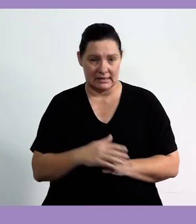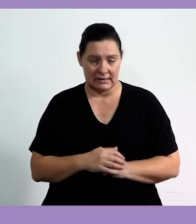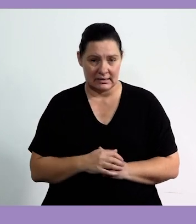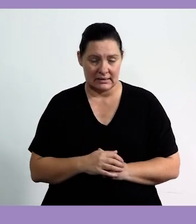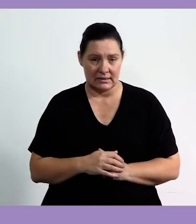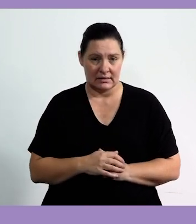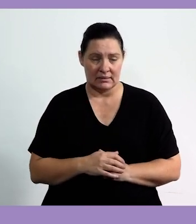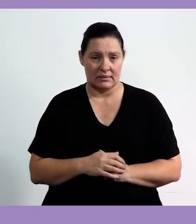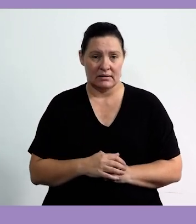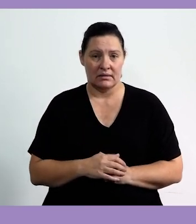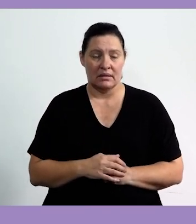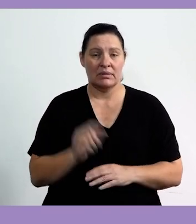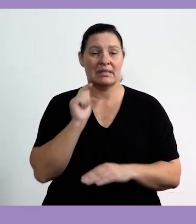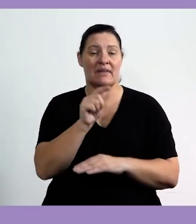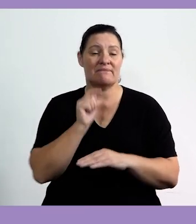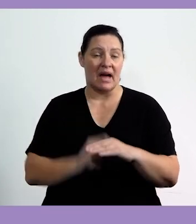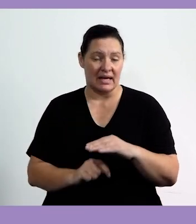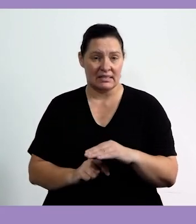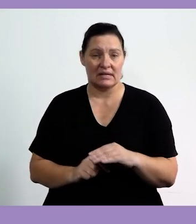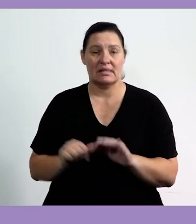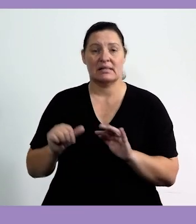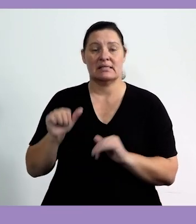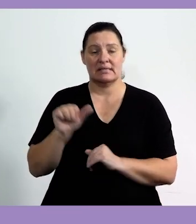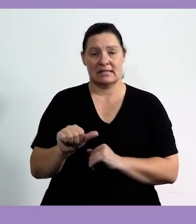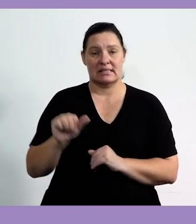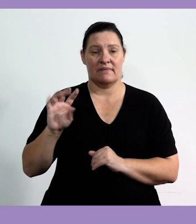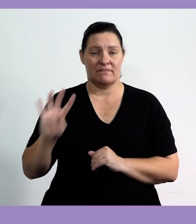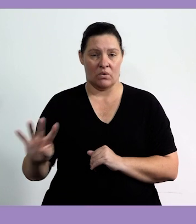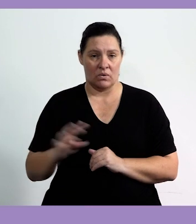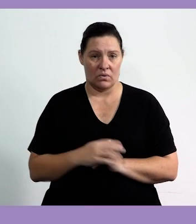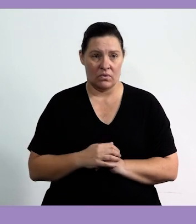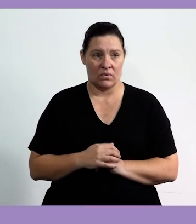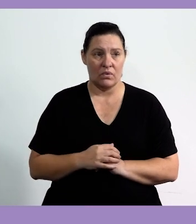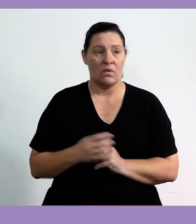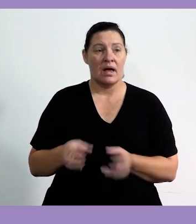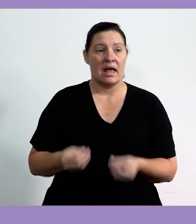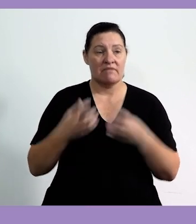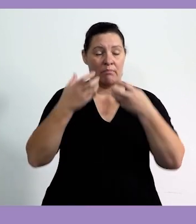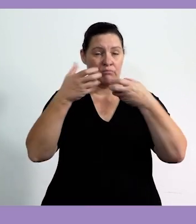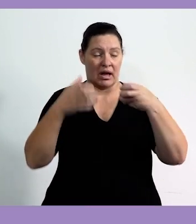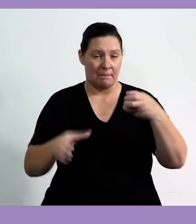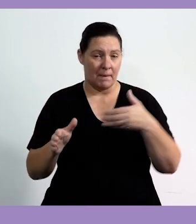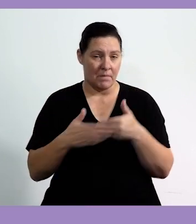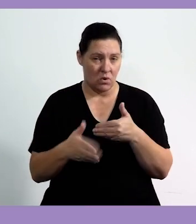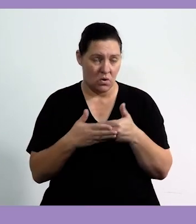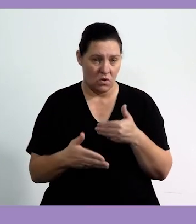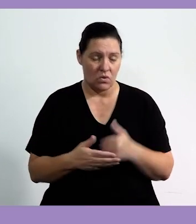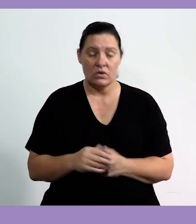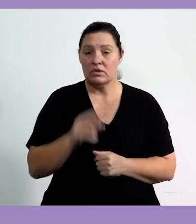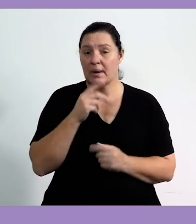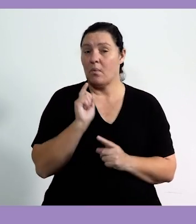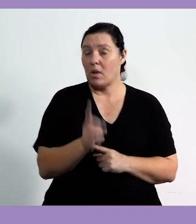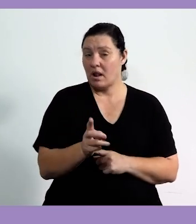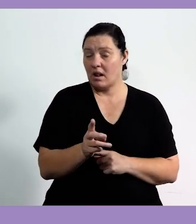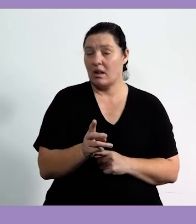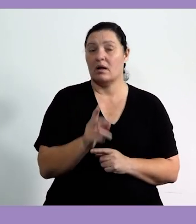128. And this is divided by 64. Now, if we break that up further, that